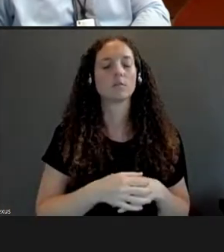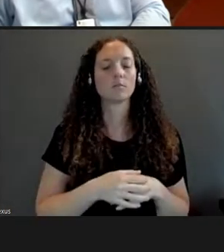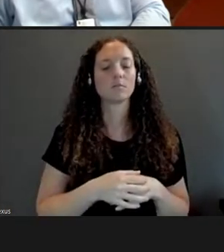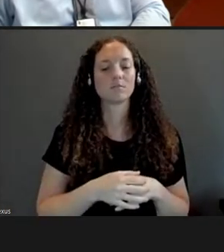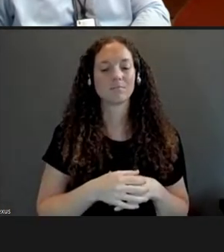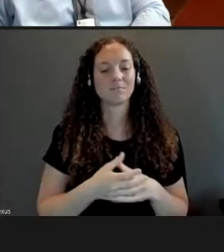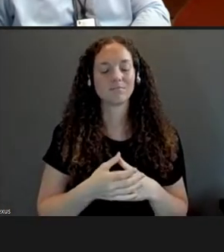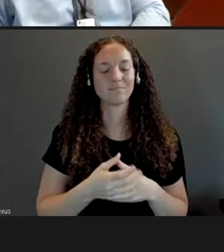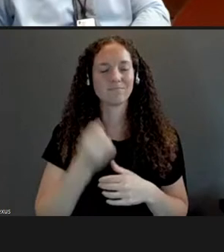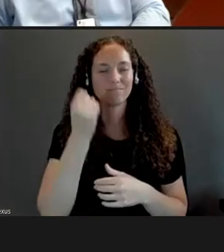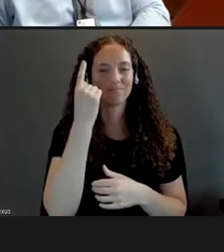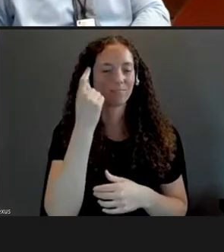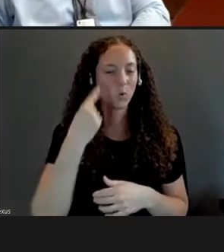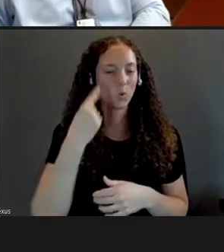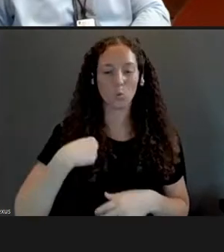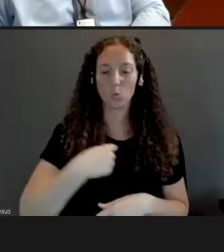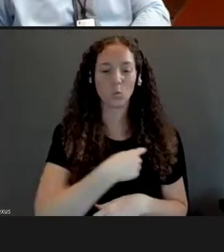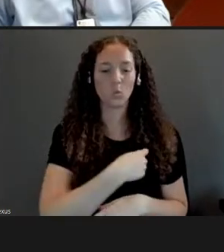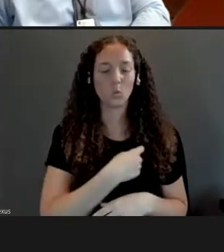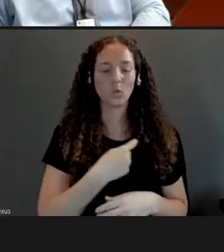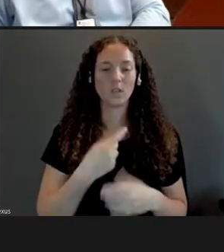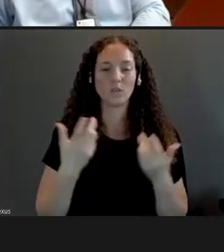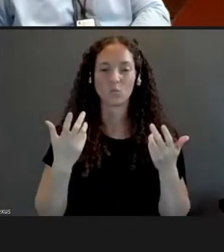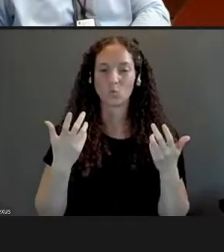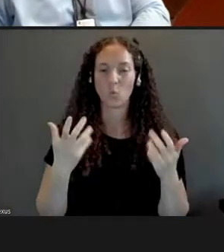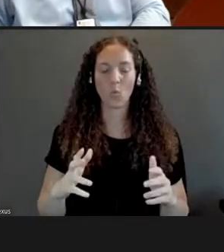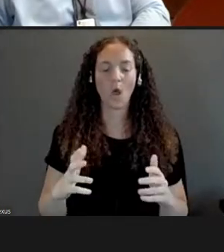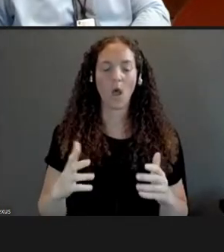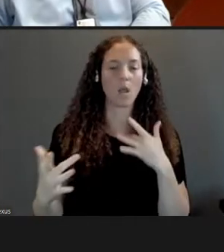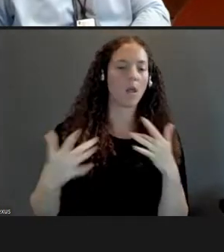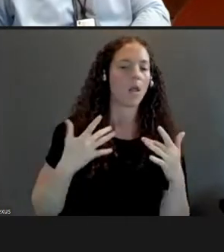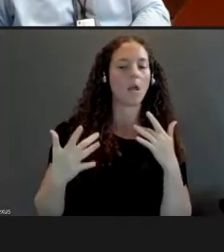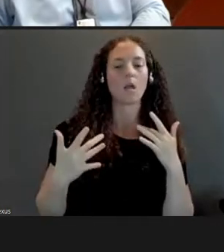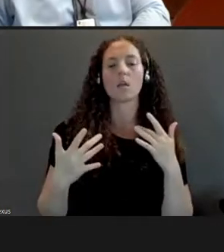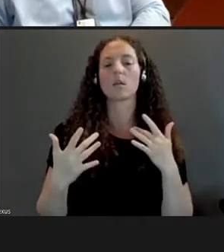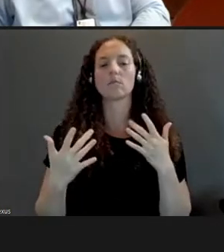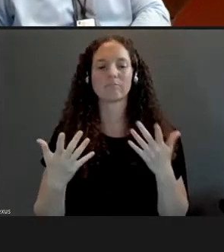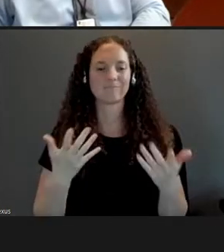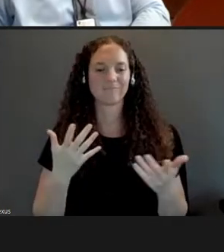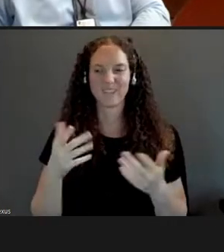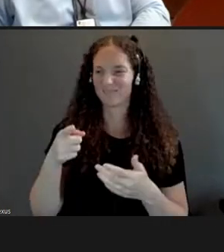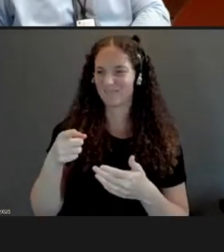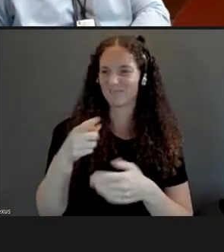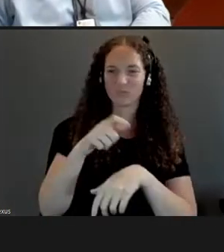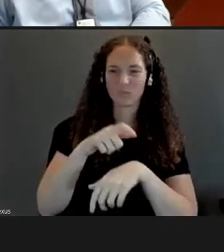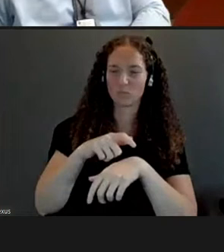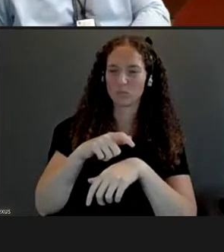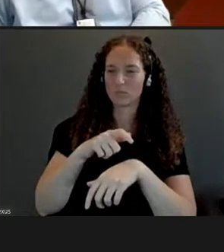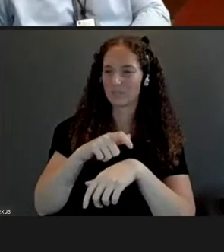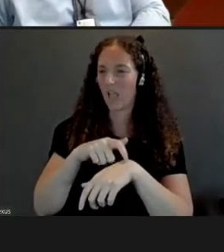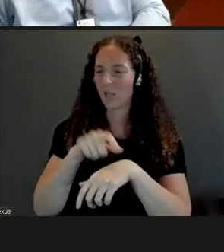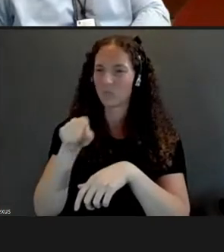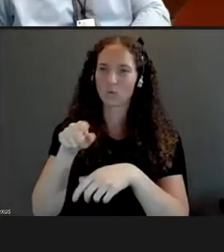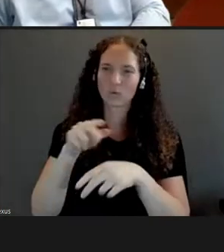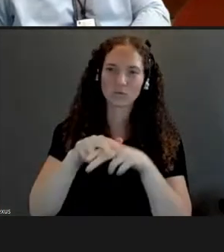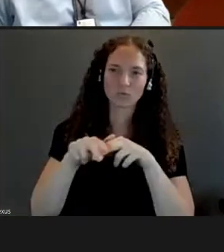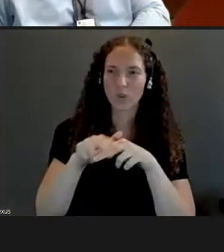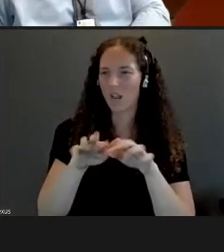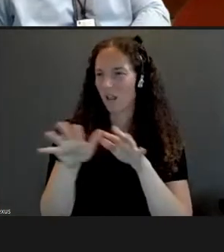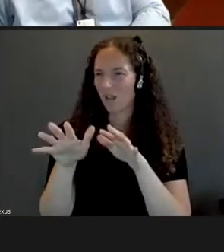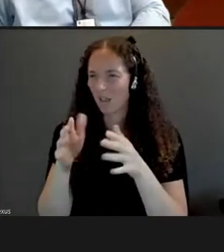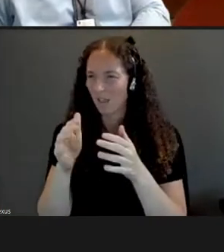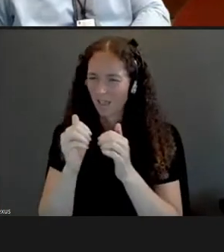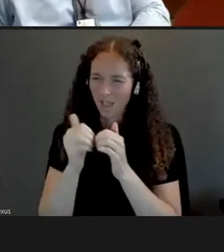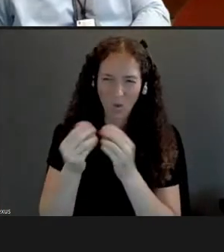our concern and our headaches is to not have to worry about a changing in train schedule and have to leave the house